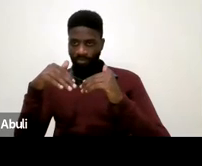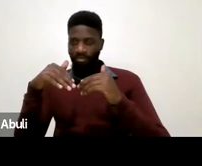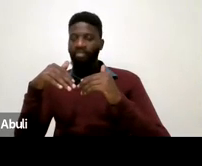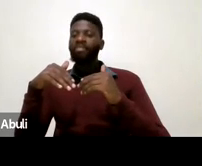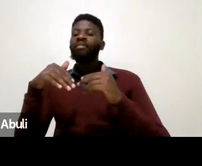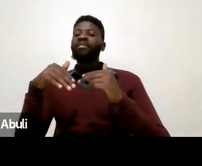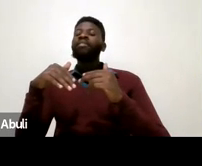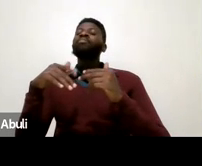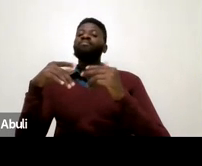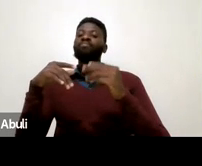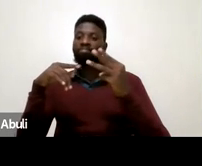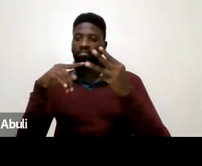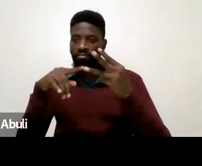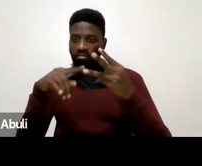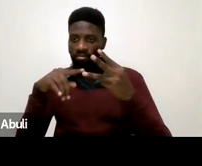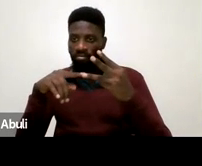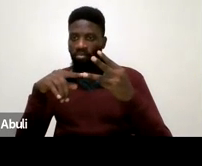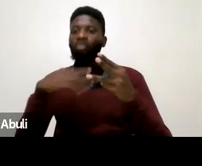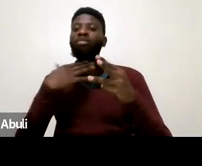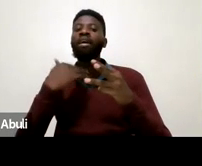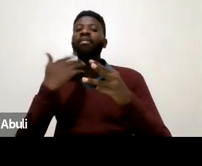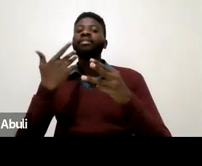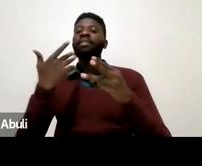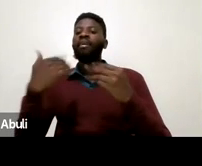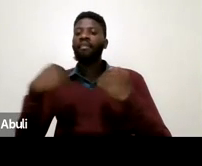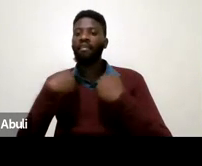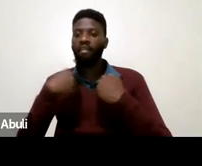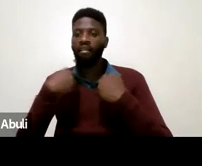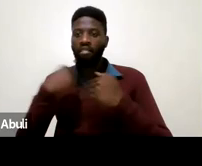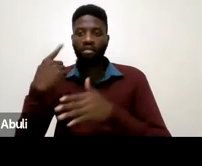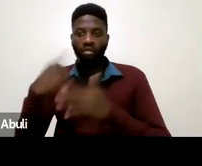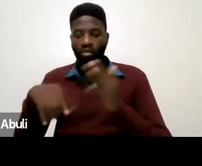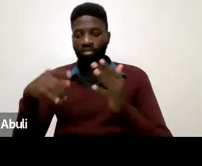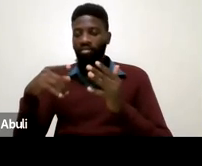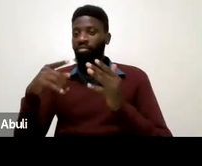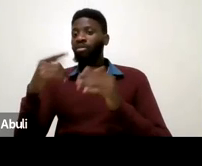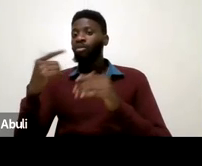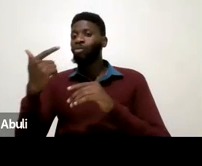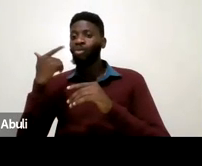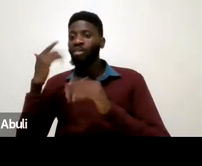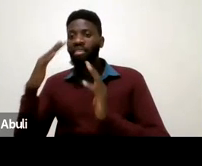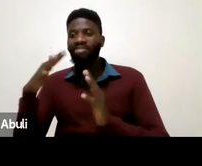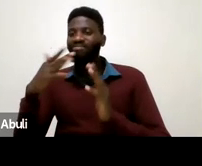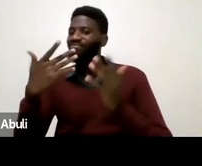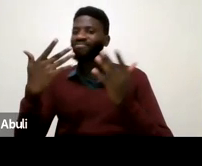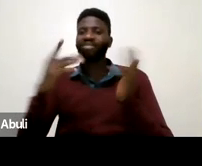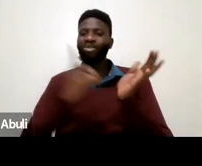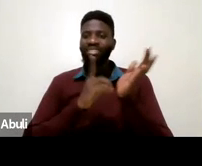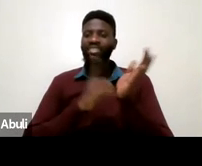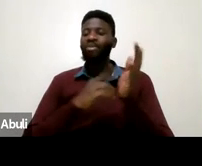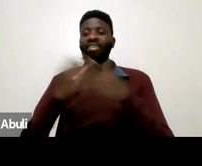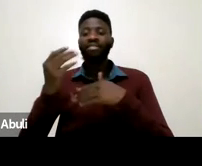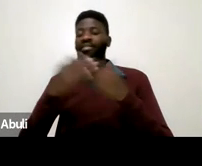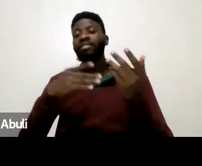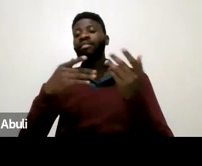Everybody, whether you are a doctor, you are a lawyer, there are things that you want to have. You don't go to court and argue cases and come back home hungry